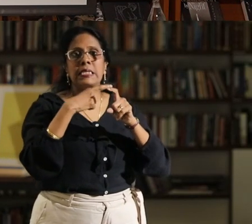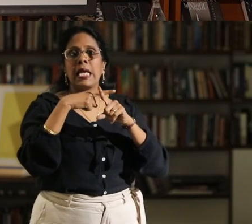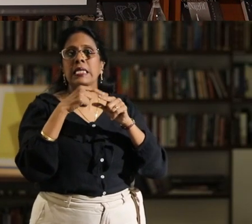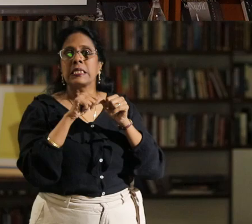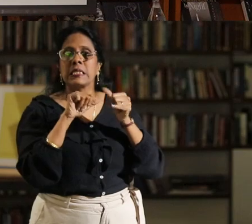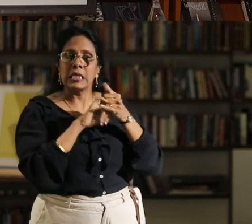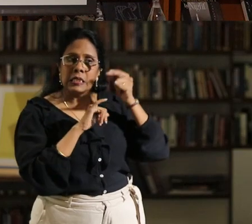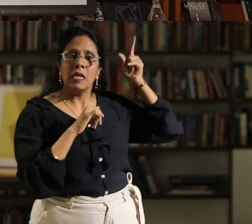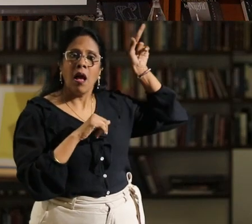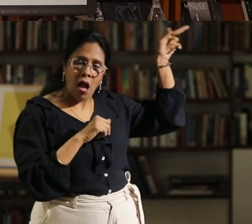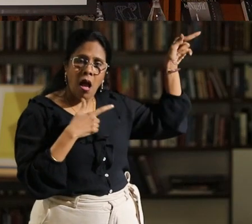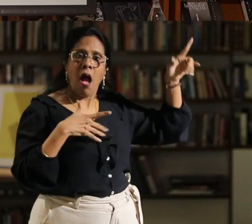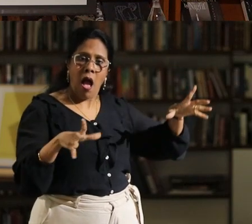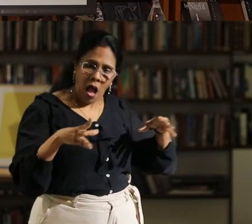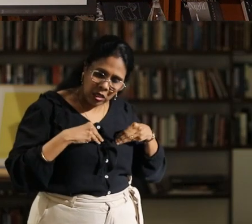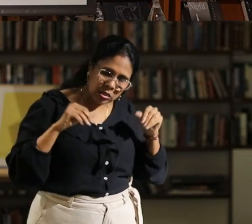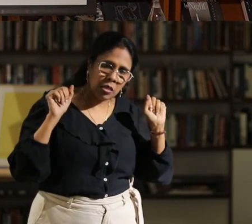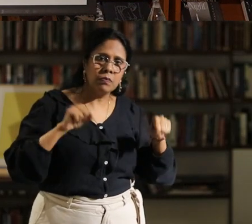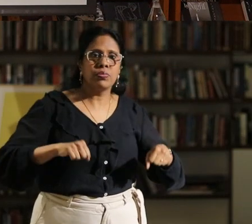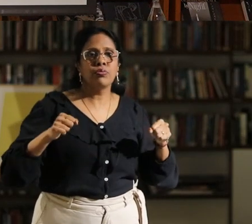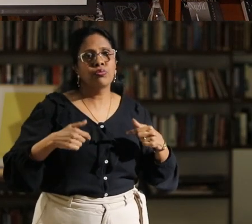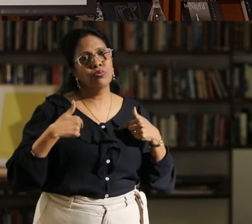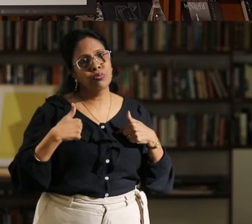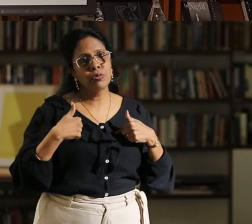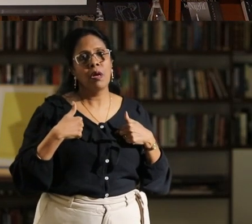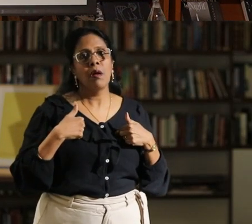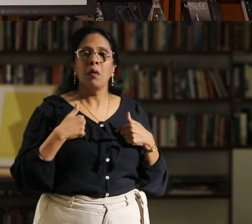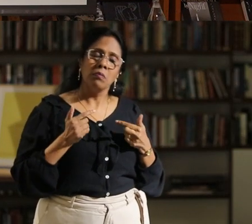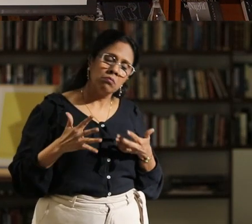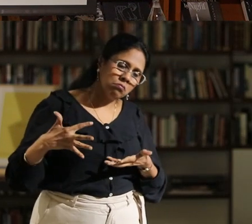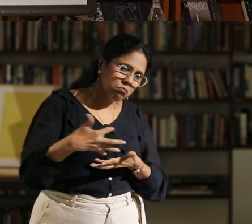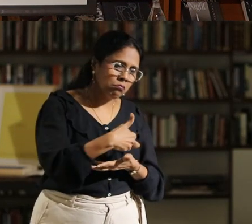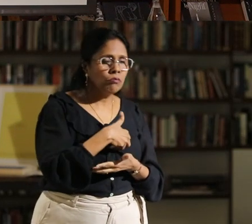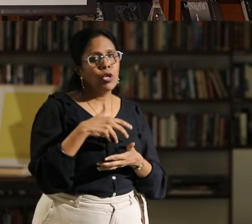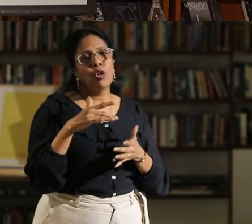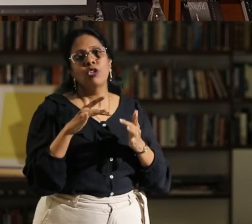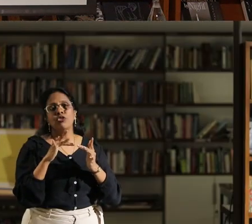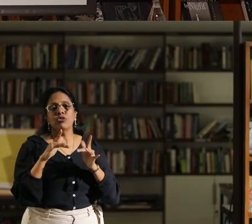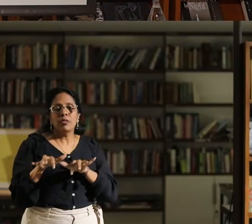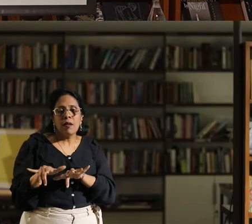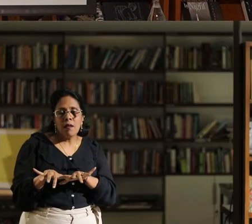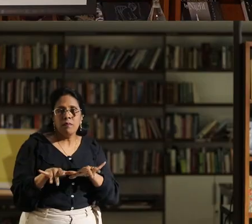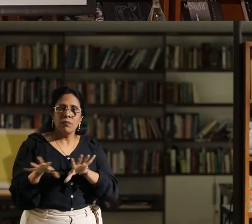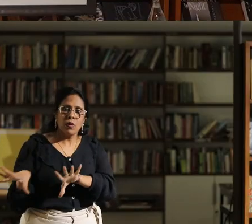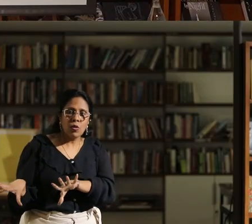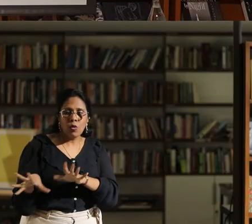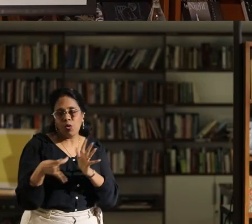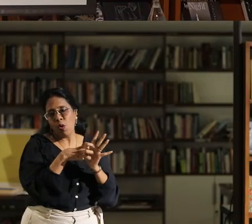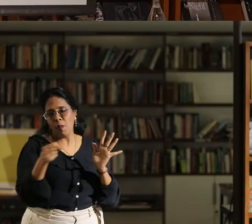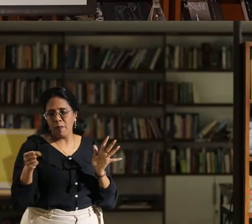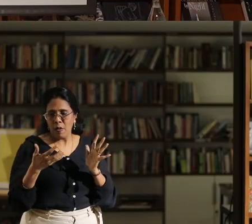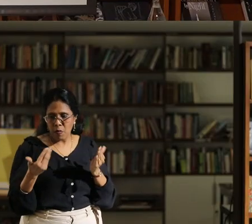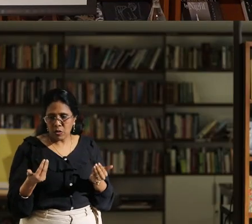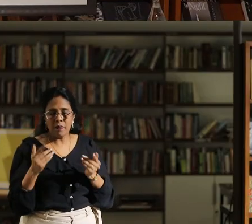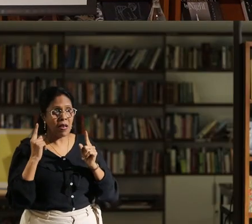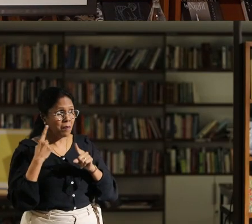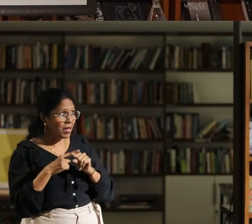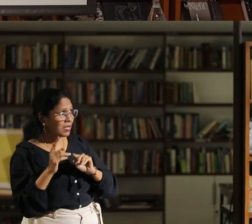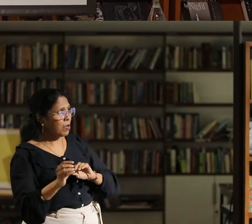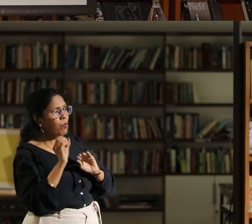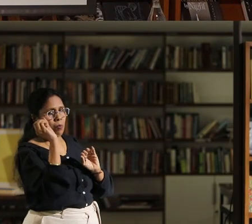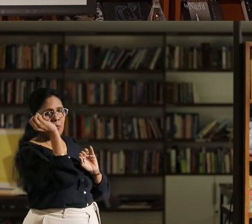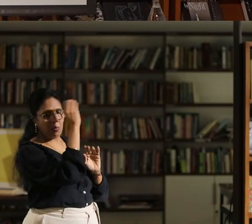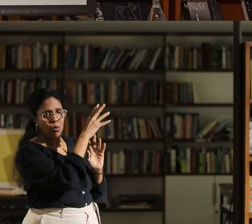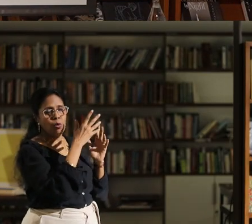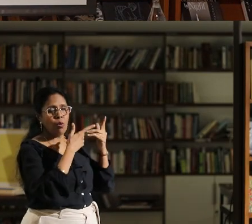our archives. You're welcome to make a mirror if you want, and so on and so forth. But then that's not the part of the story I'm talking